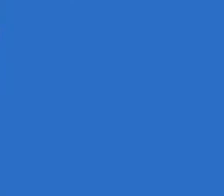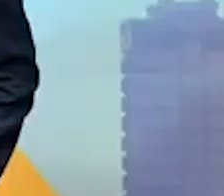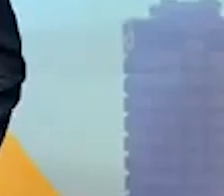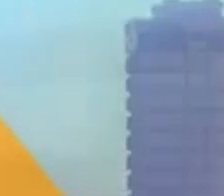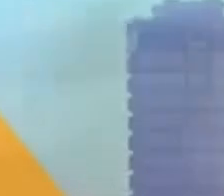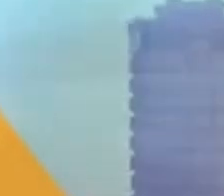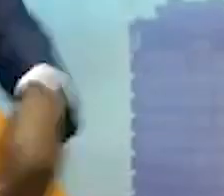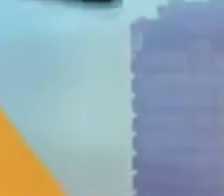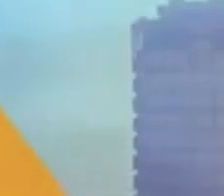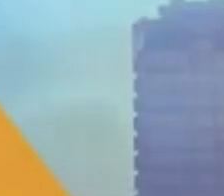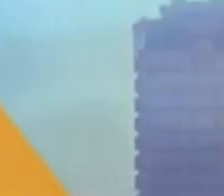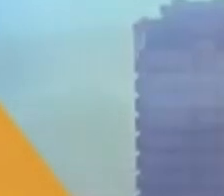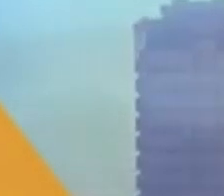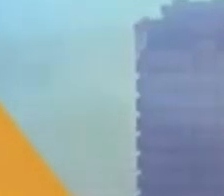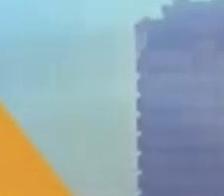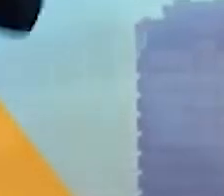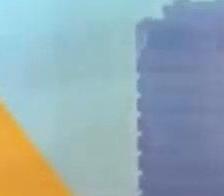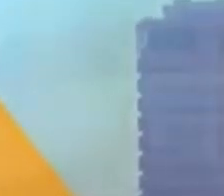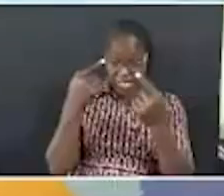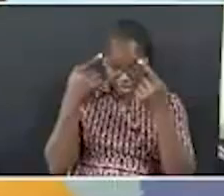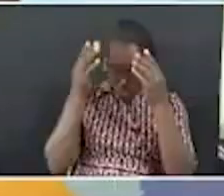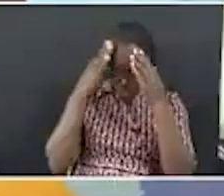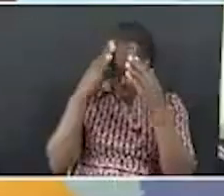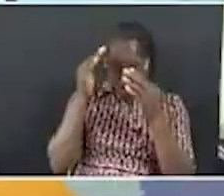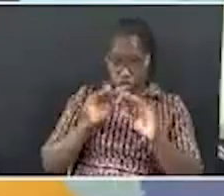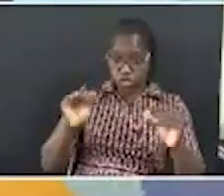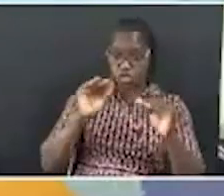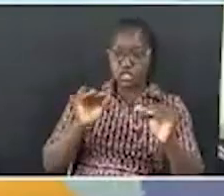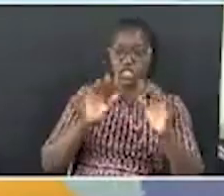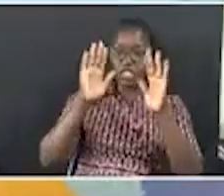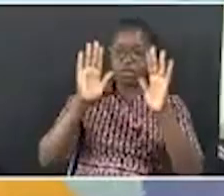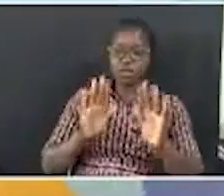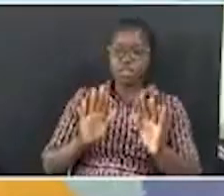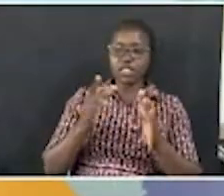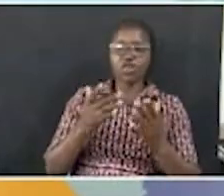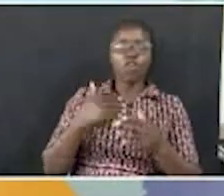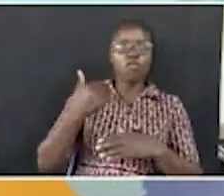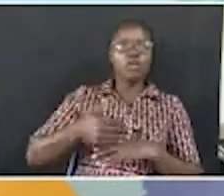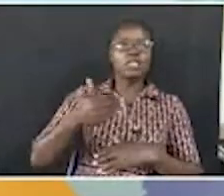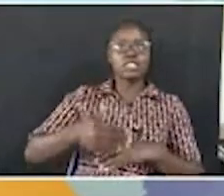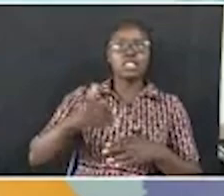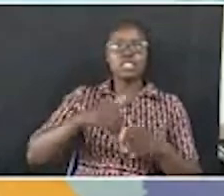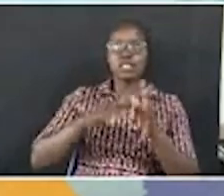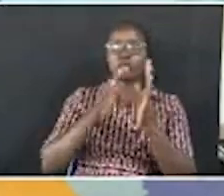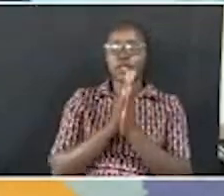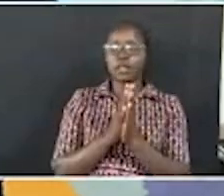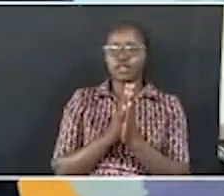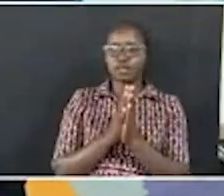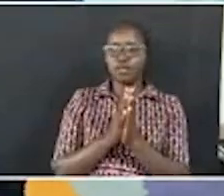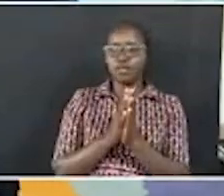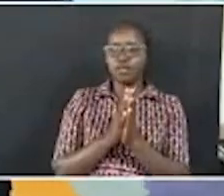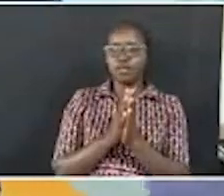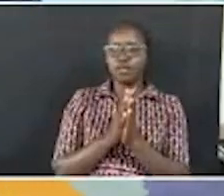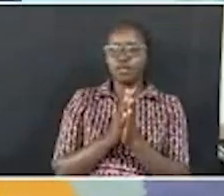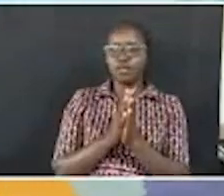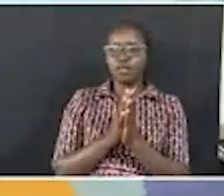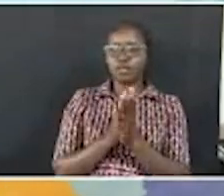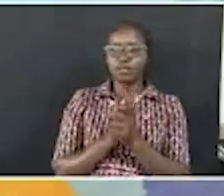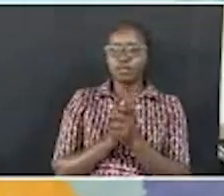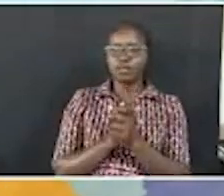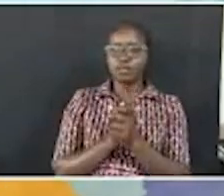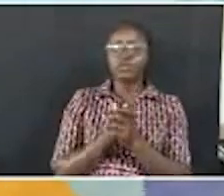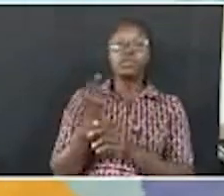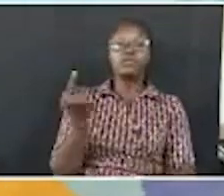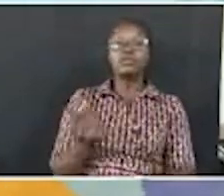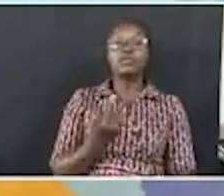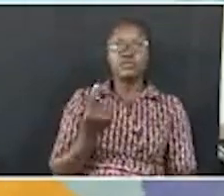gave a parable intentionally to teach the importance of persistence in prayer. The